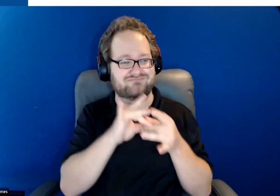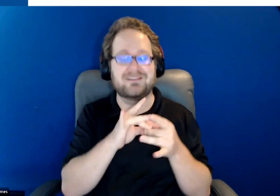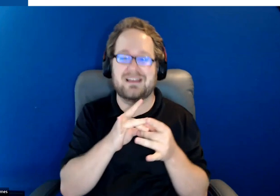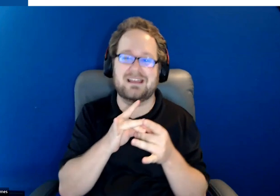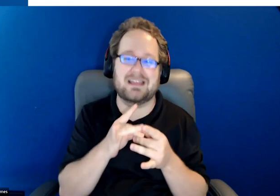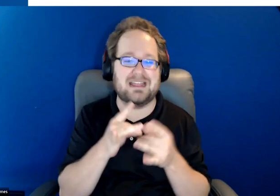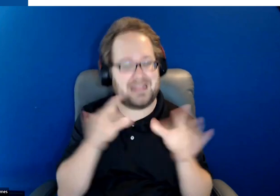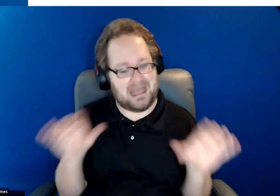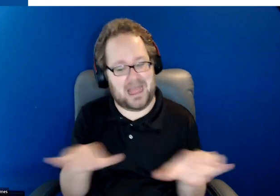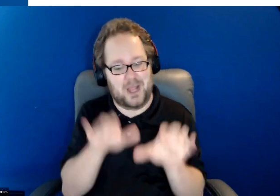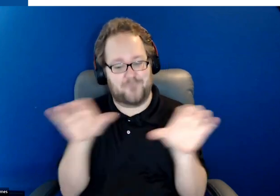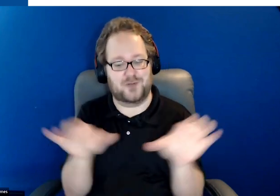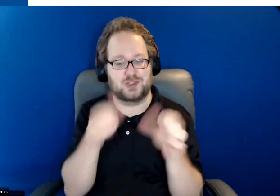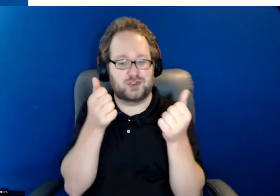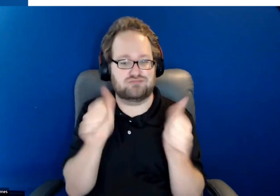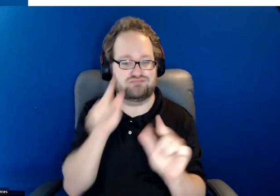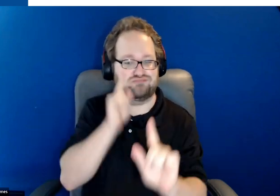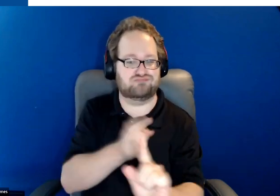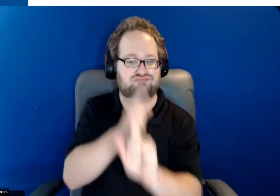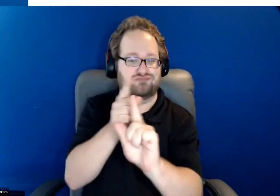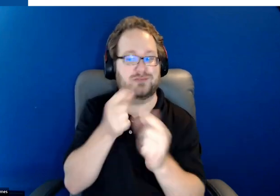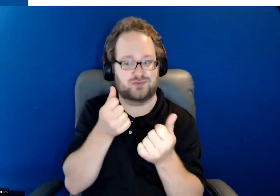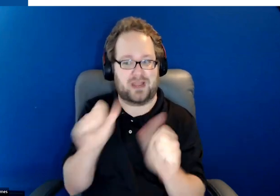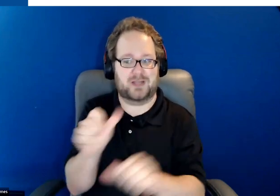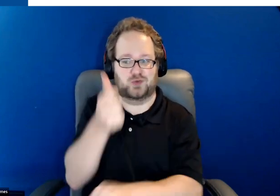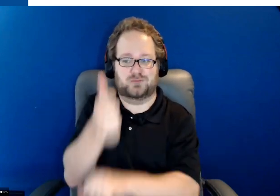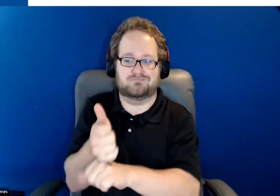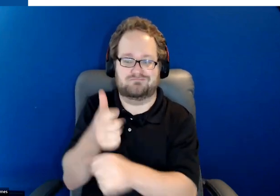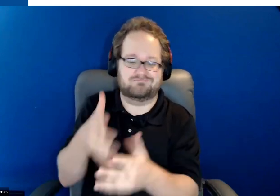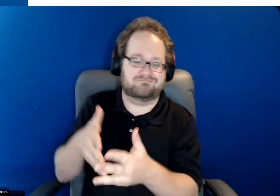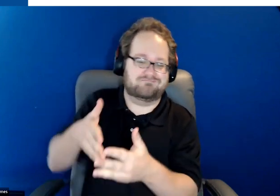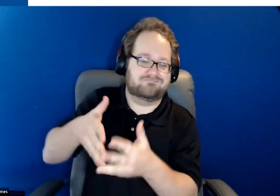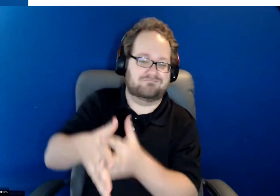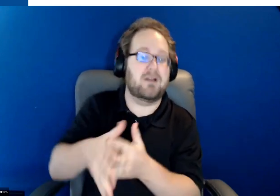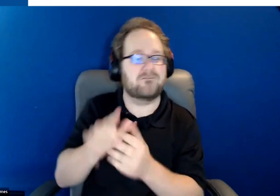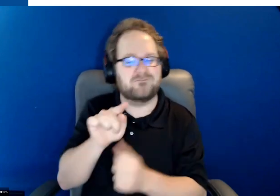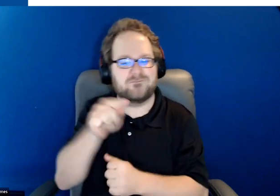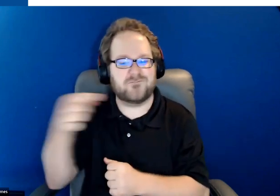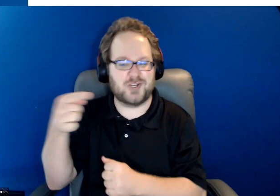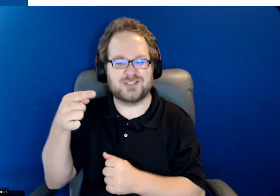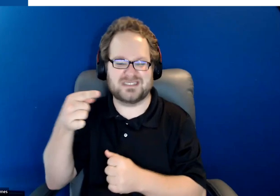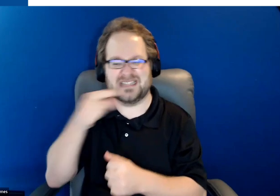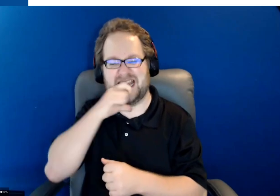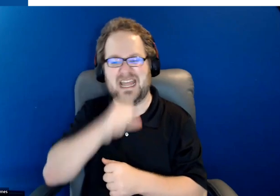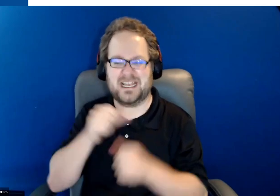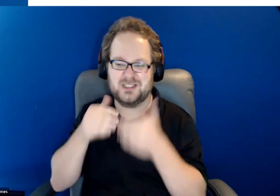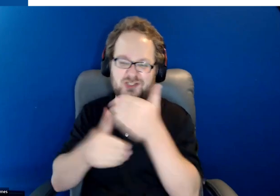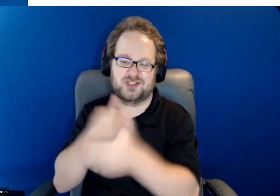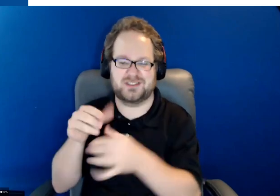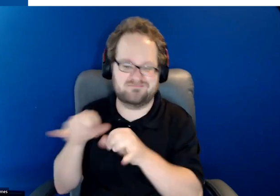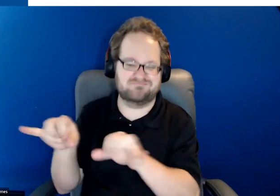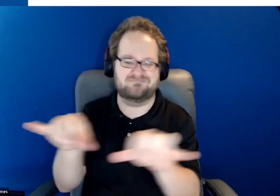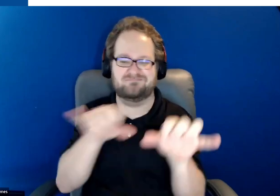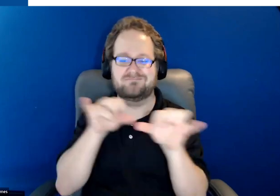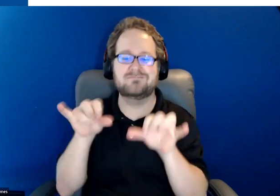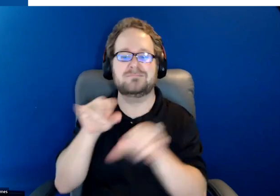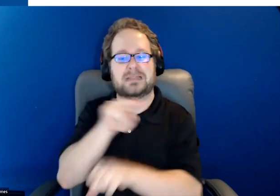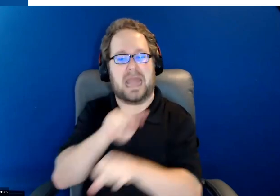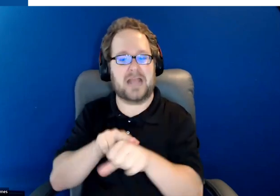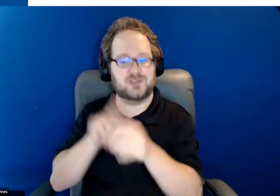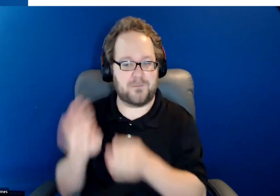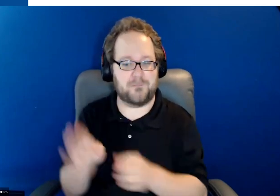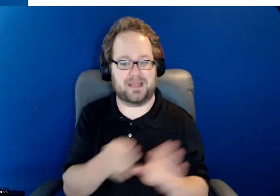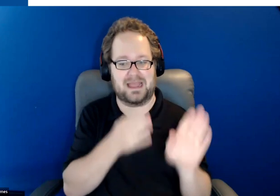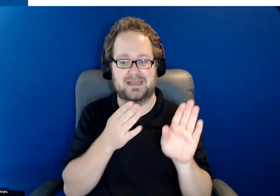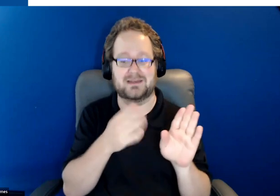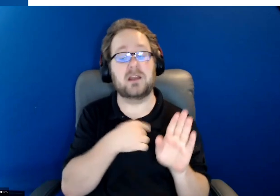first pro-aging plan. We really hope that you dive into this with us, that you help to get the word out